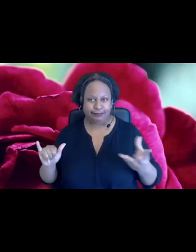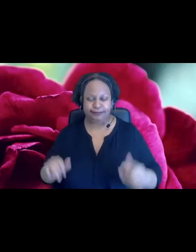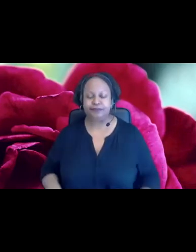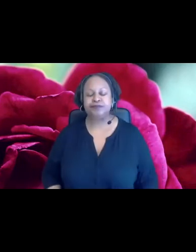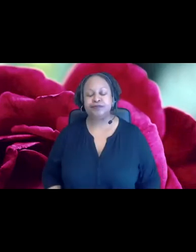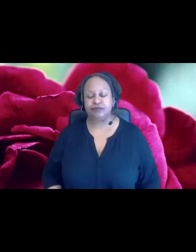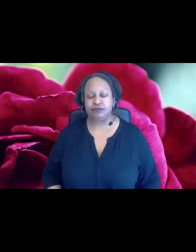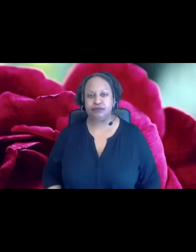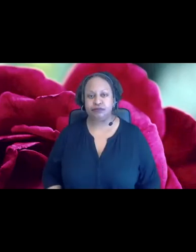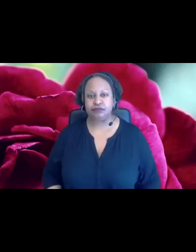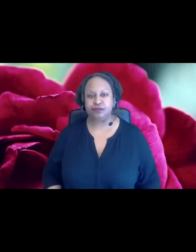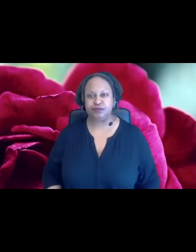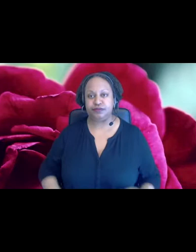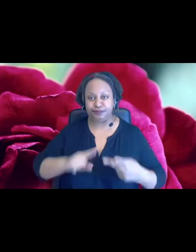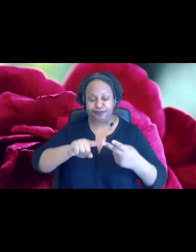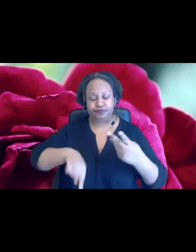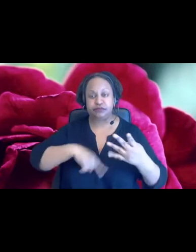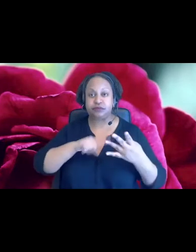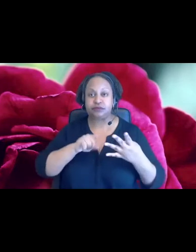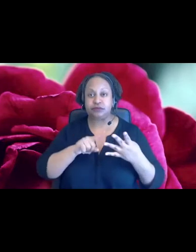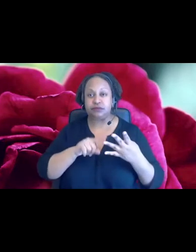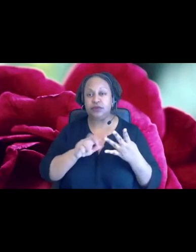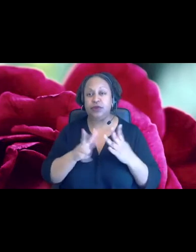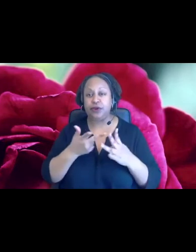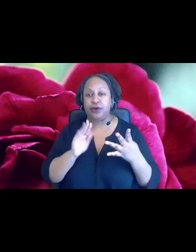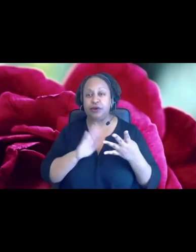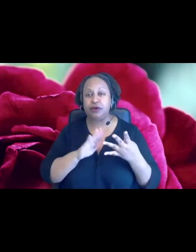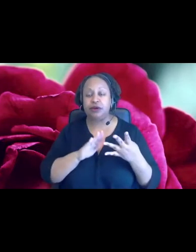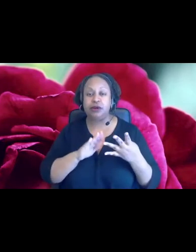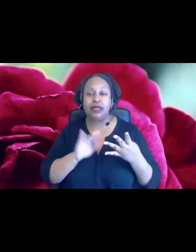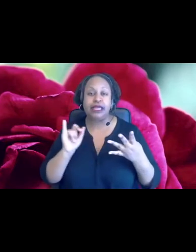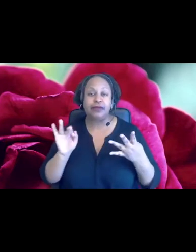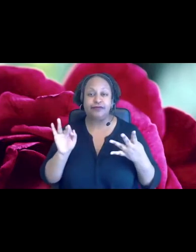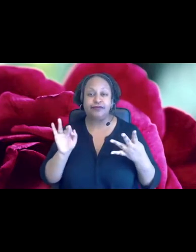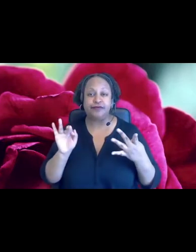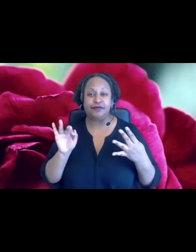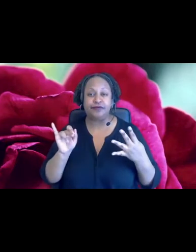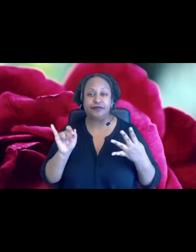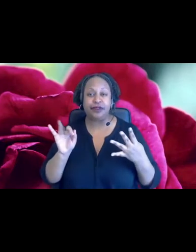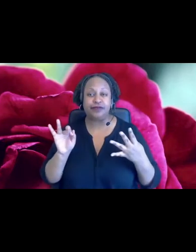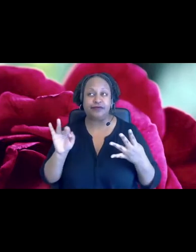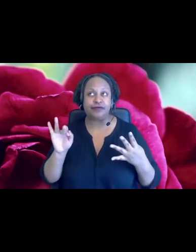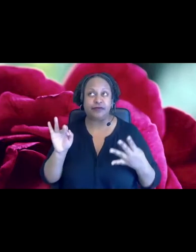The third area is if this assistance is in the form of,